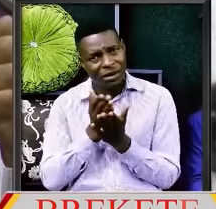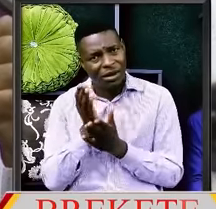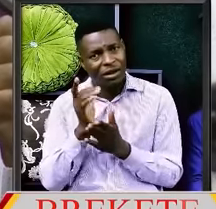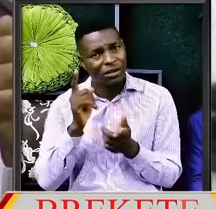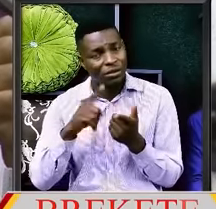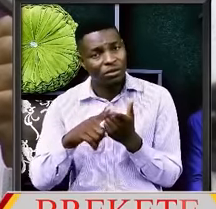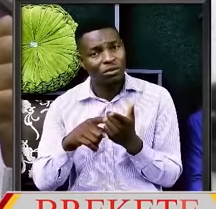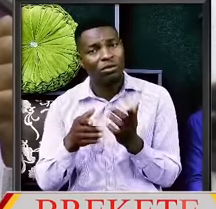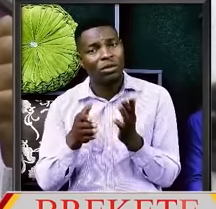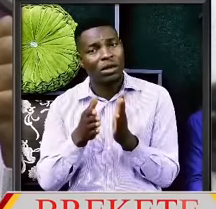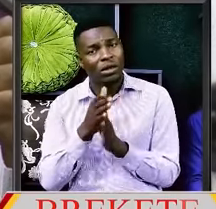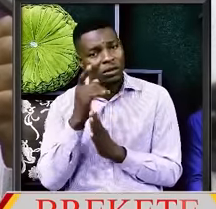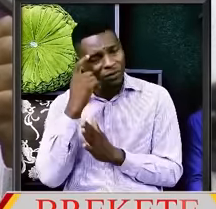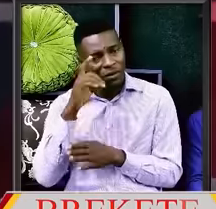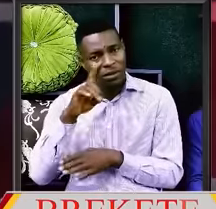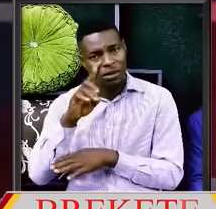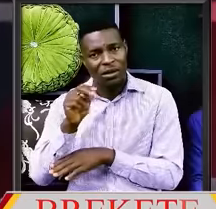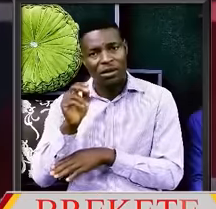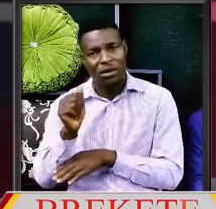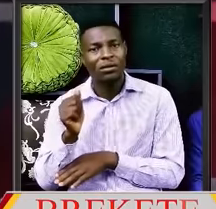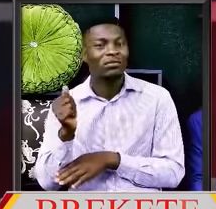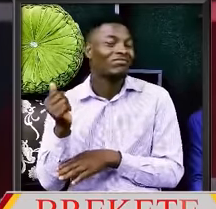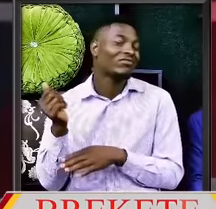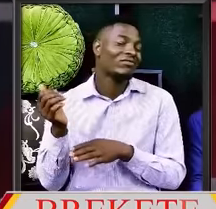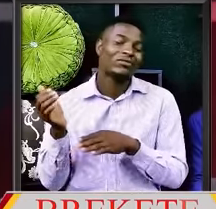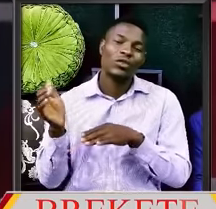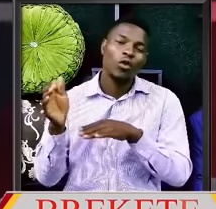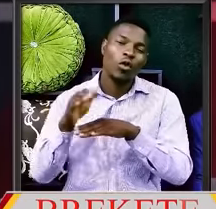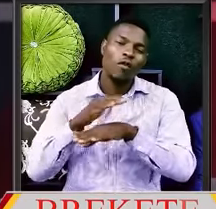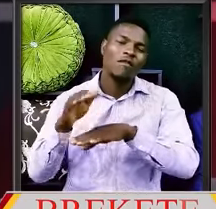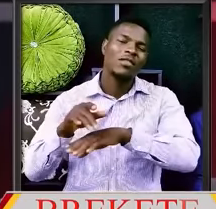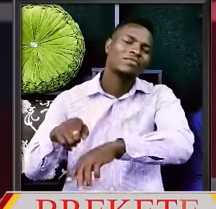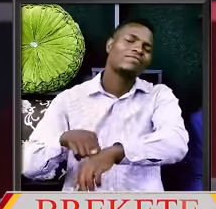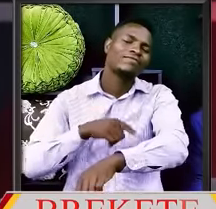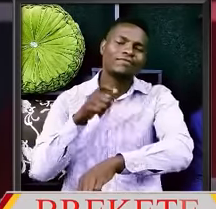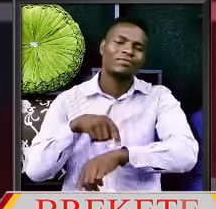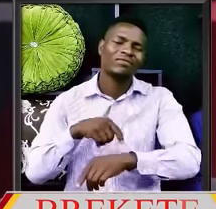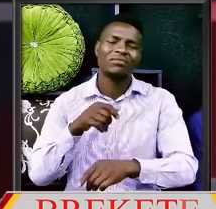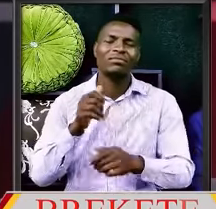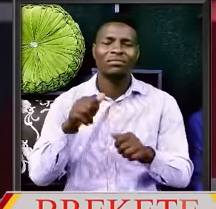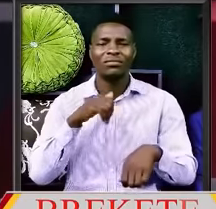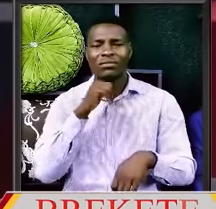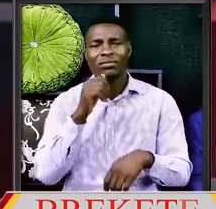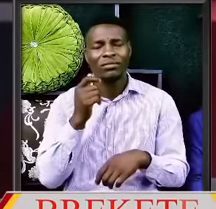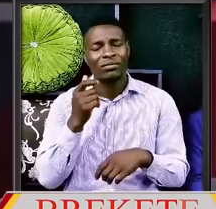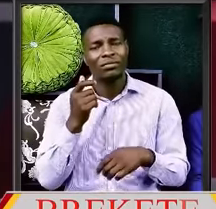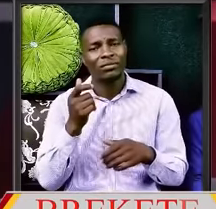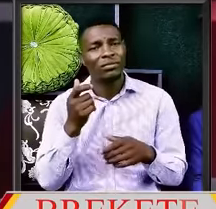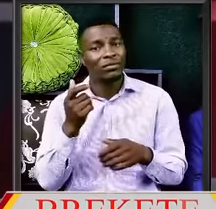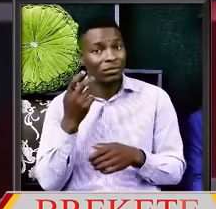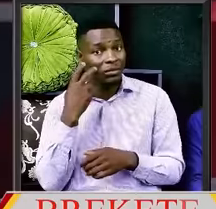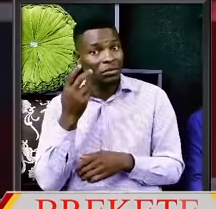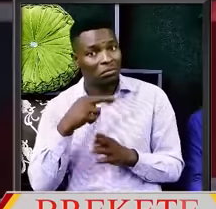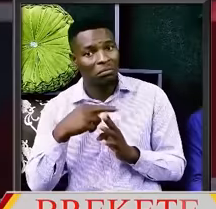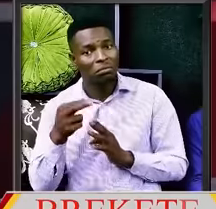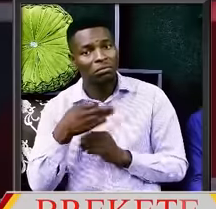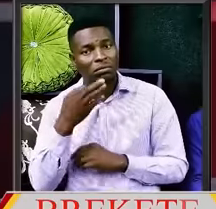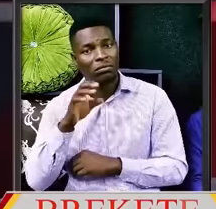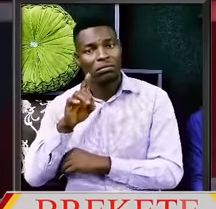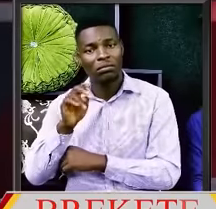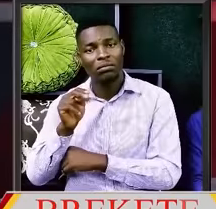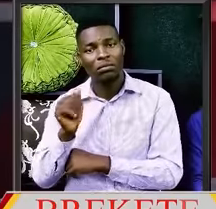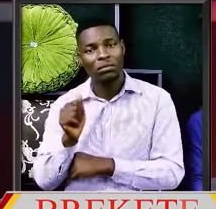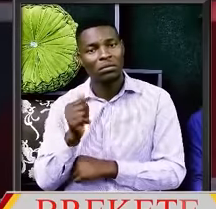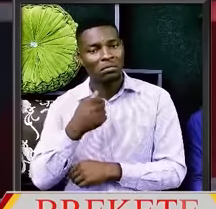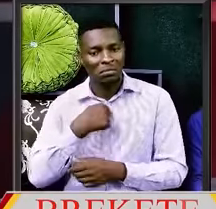Over 4 months now, autopsy, we don't see anything. The Corona Inquest, we don't see anything we come out for this. So, Honorable President, me, I'm just